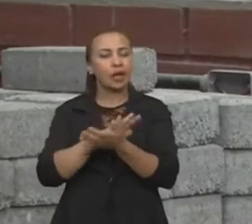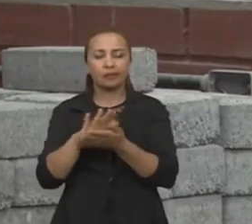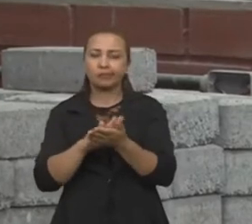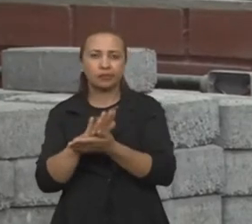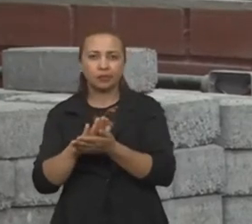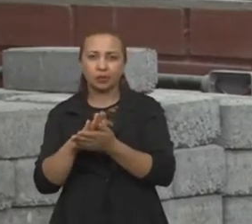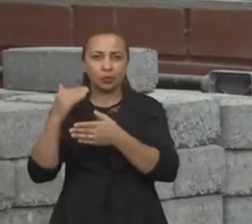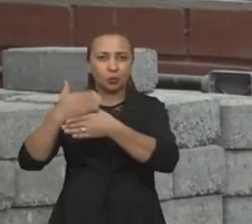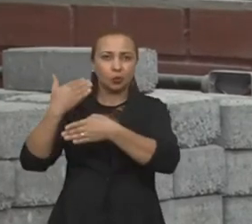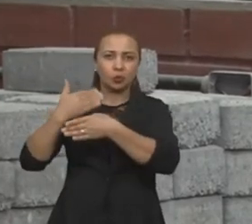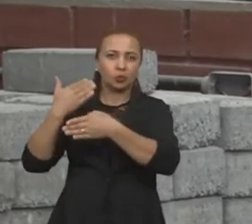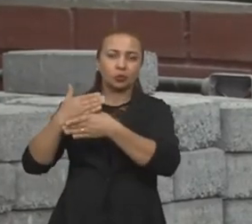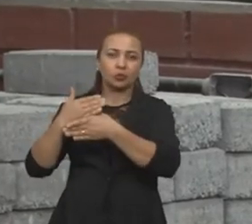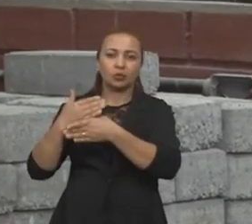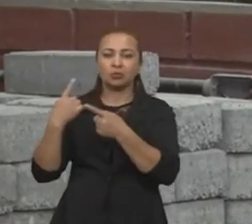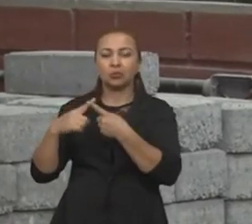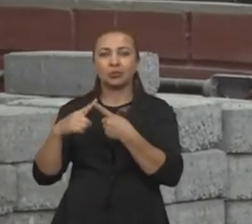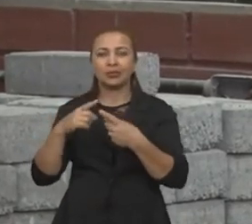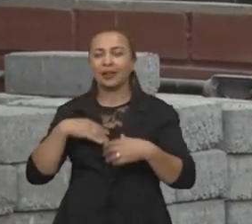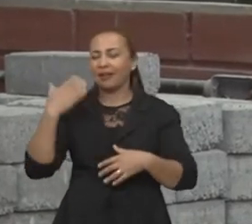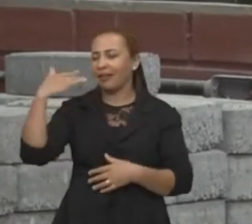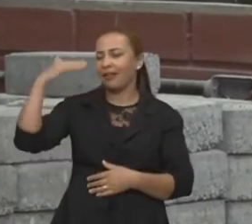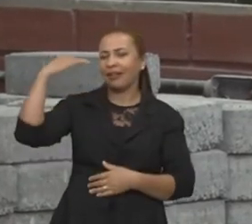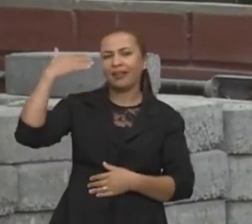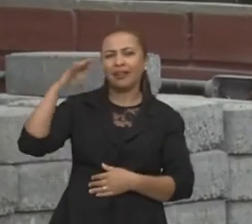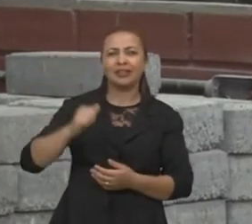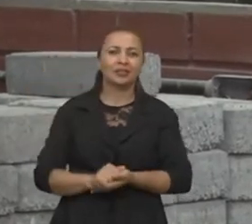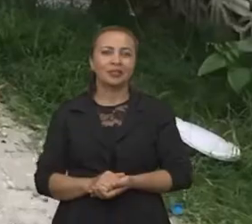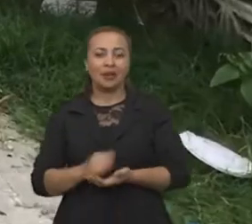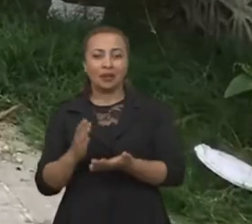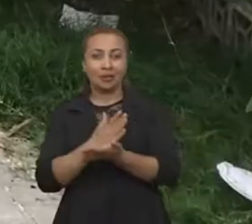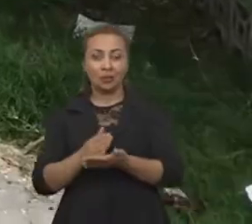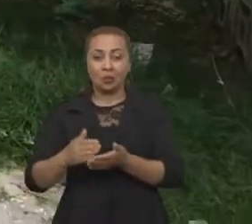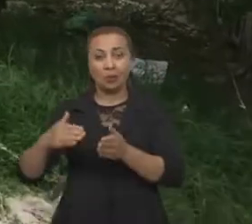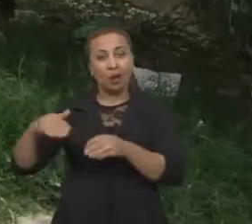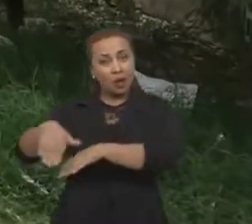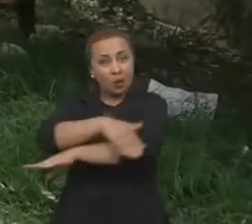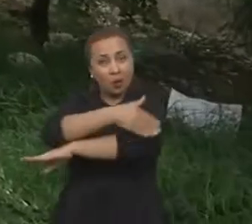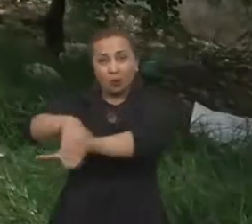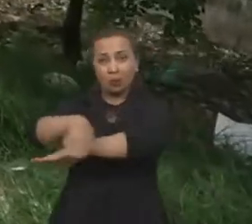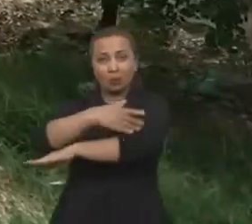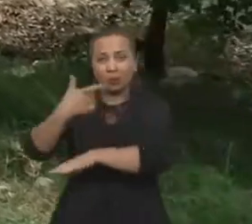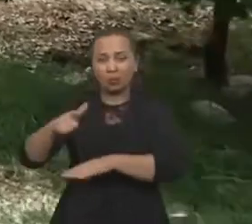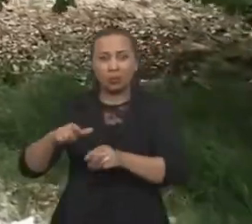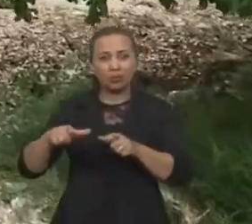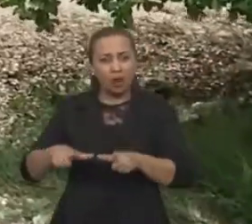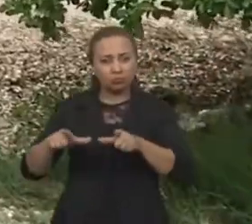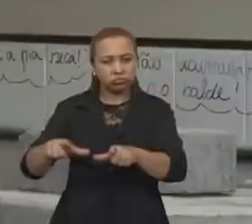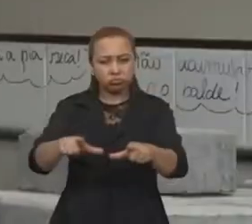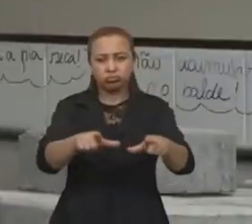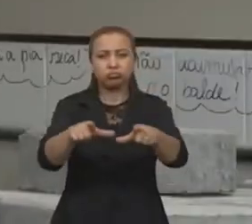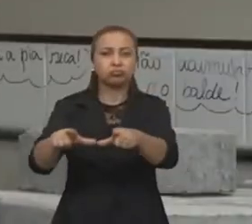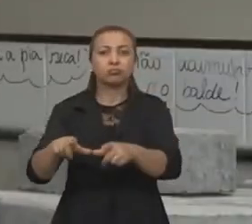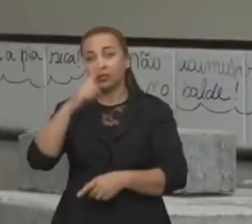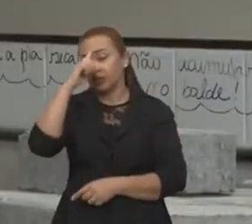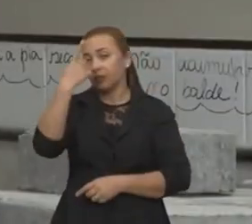many works, that they have a big consumption of material. Some streets of the community are pavimentated.